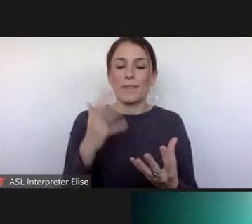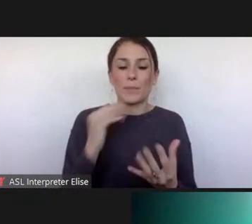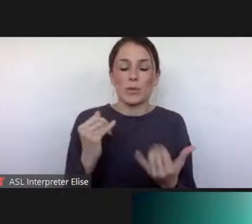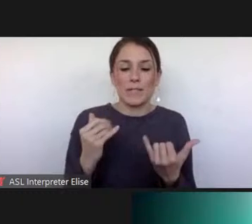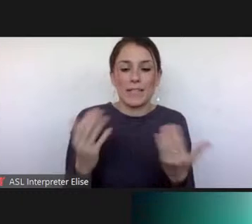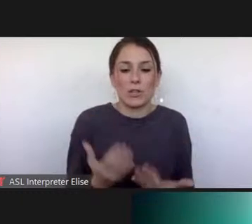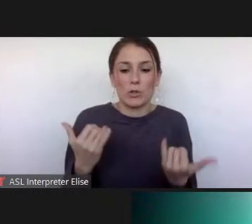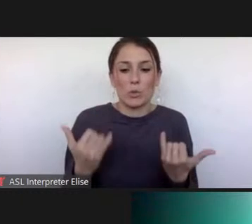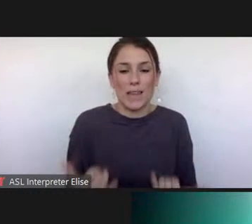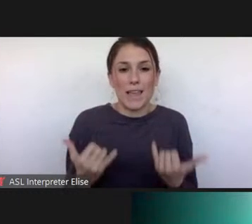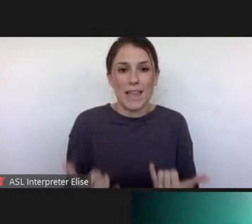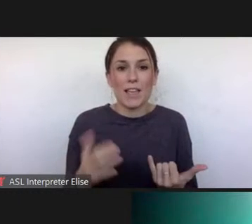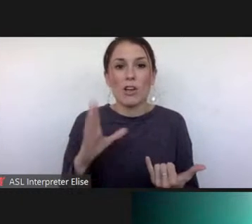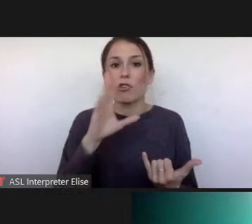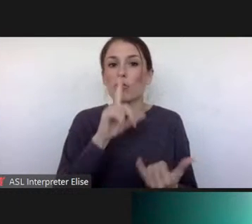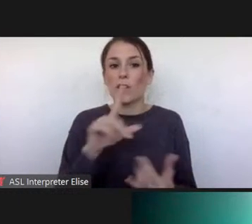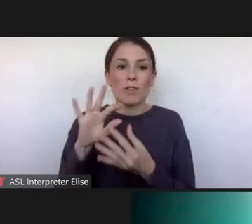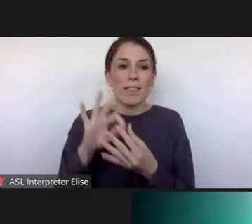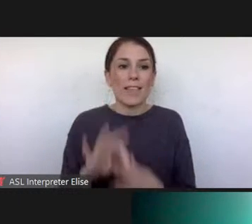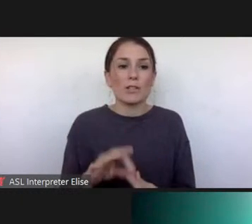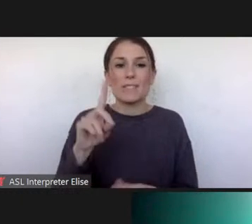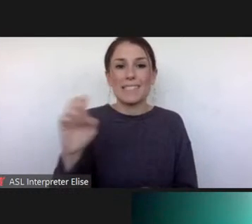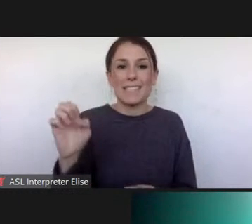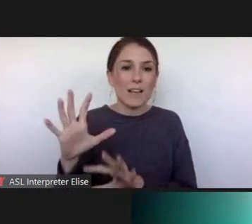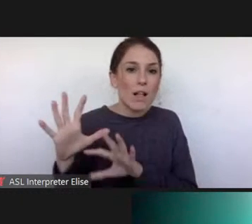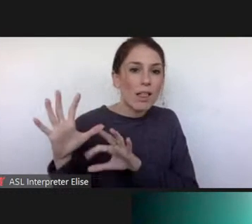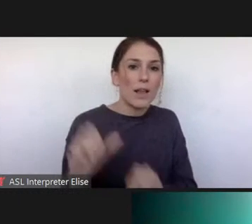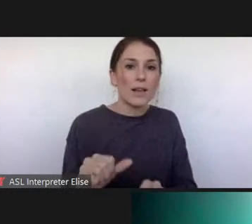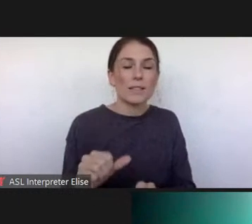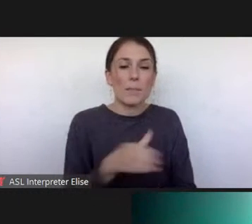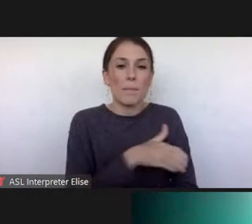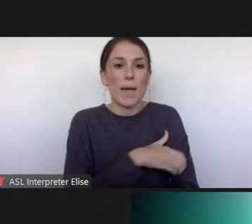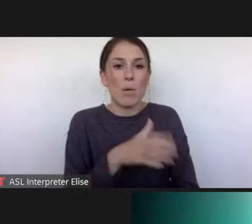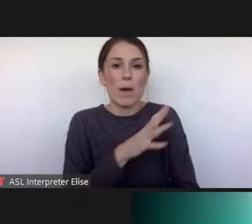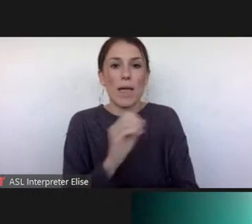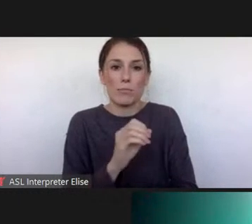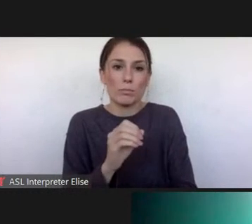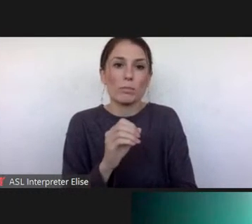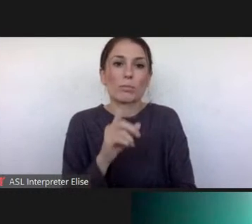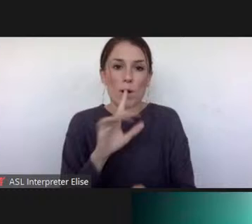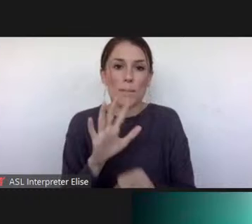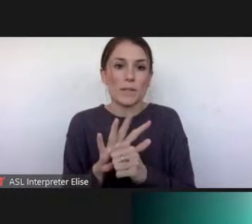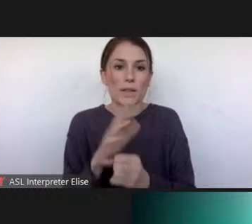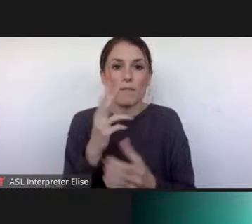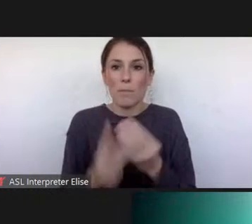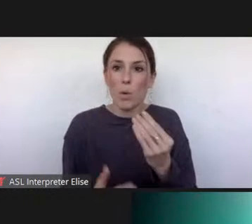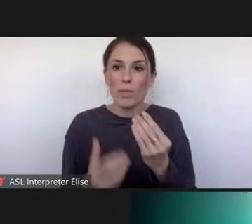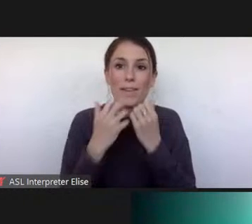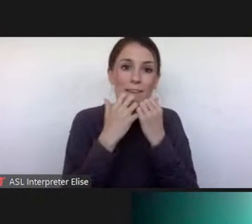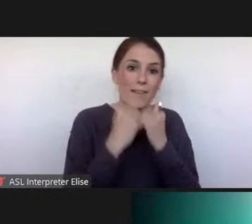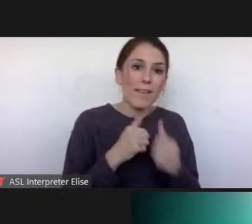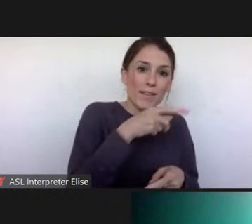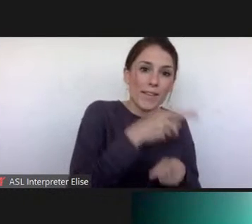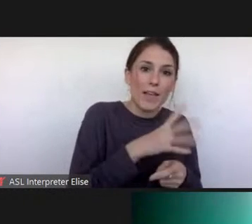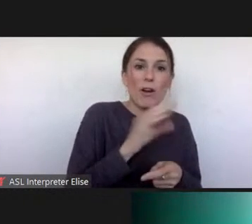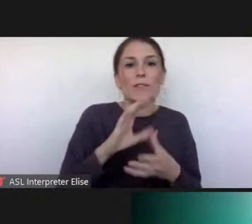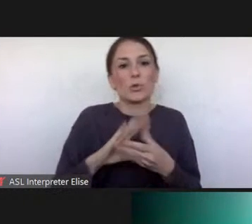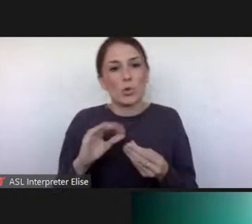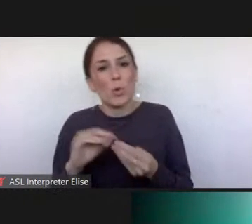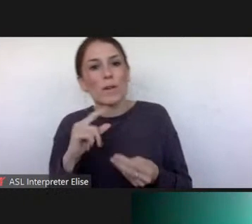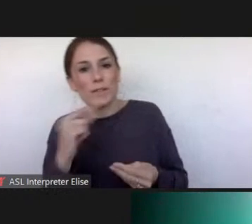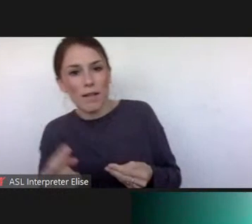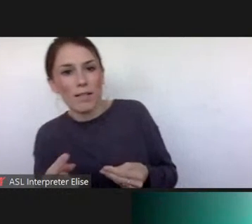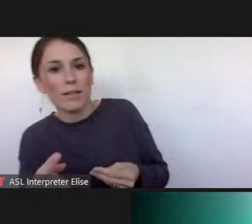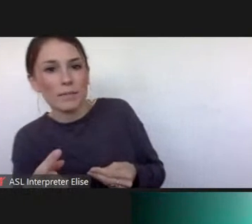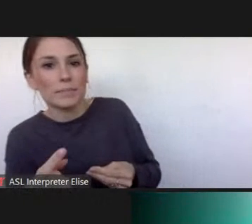to decolonizing power, the decolonizing power and promise of both care and storytelling, and then